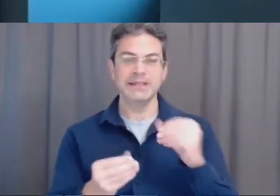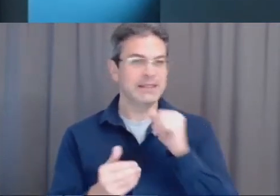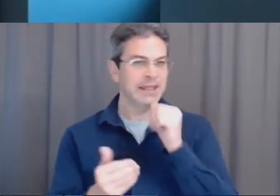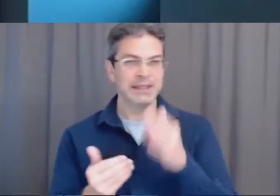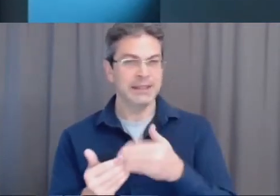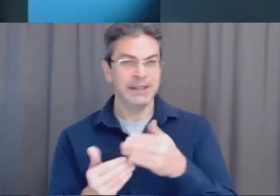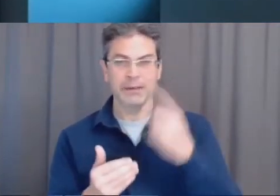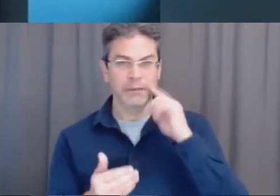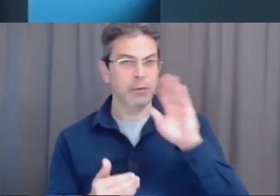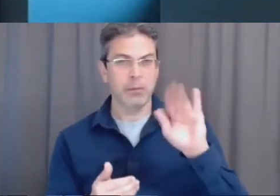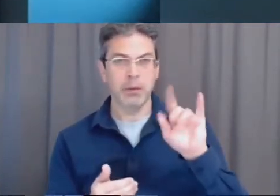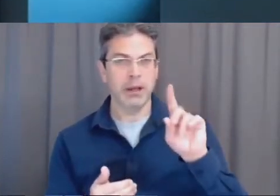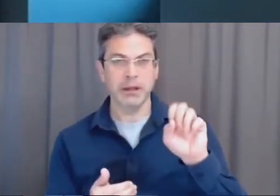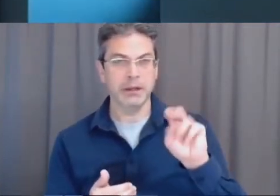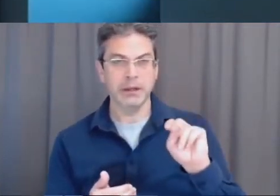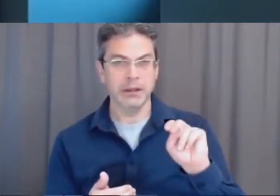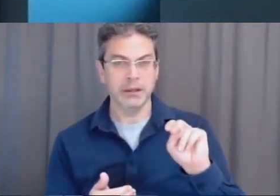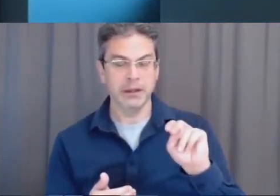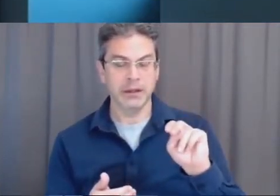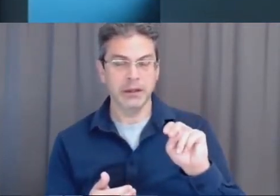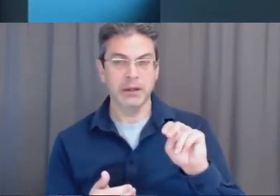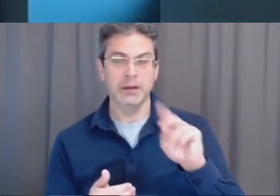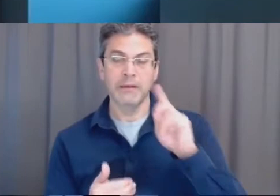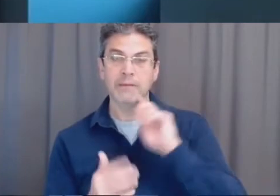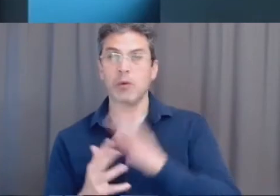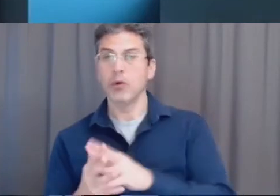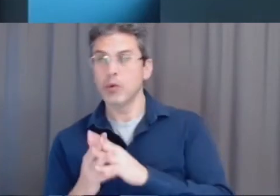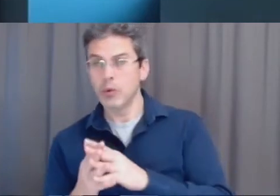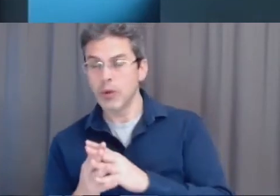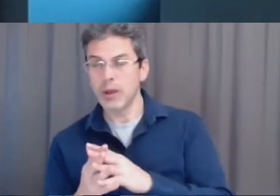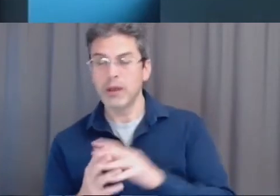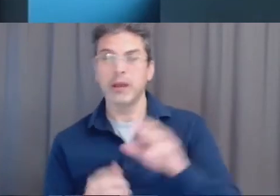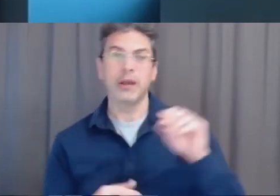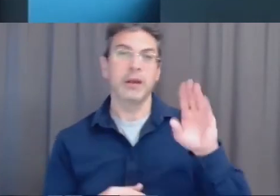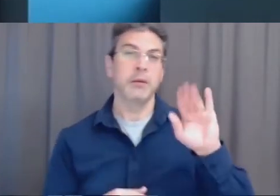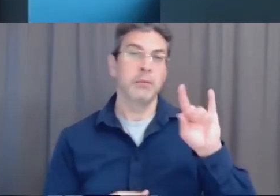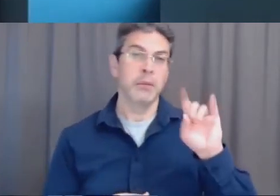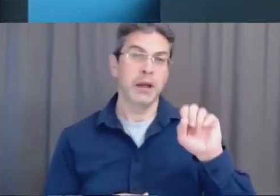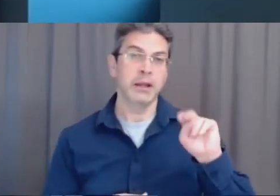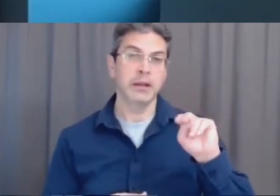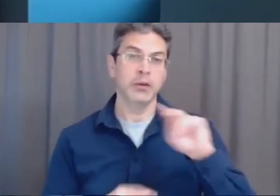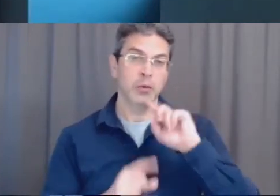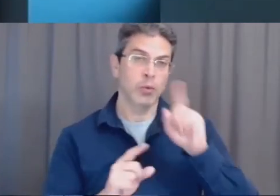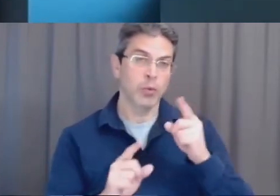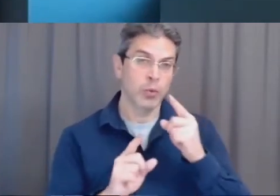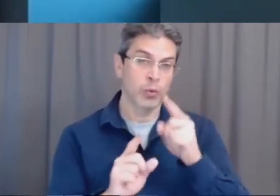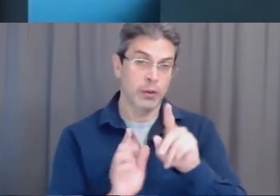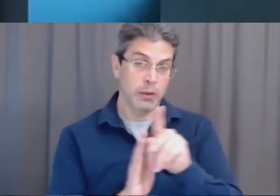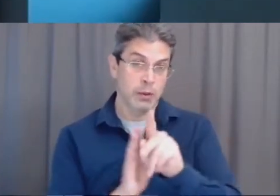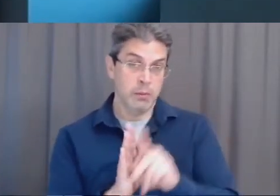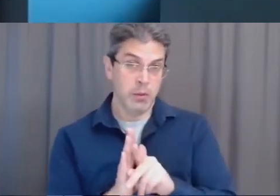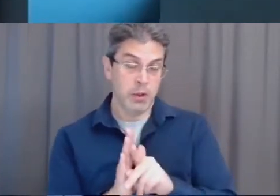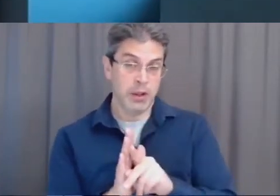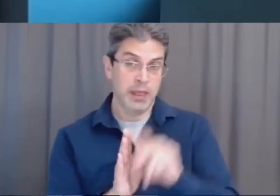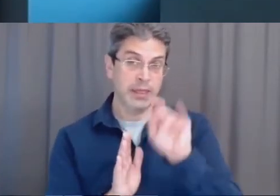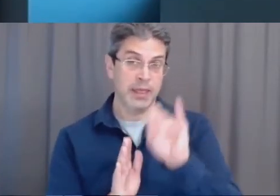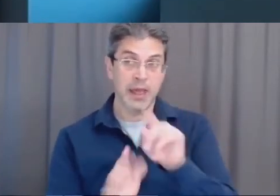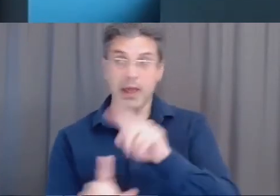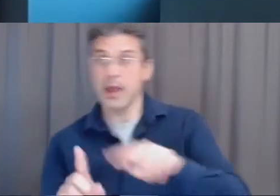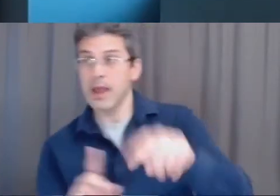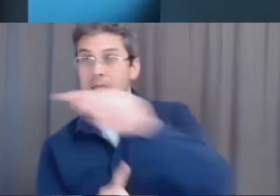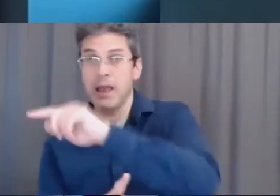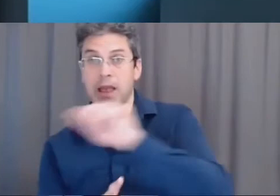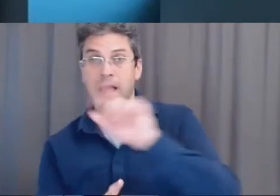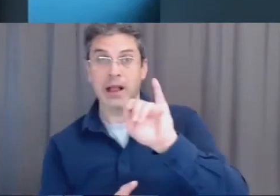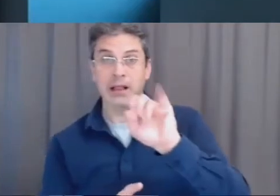the United States and the Biden administration pursue policies that allies consider to be